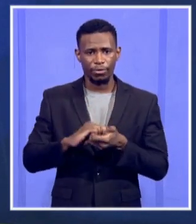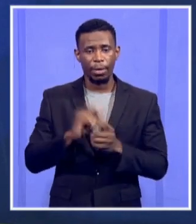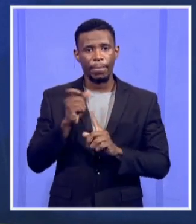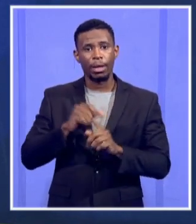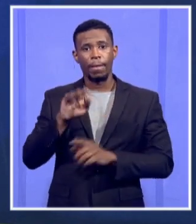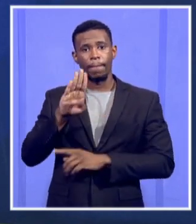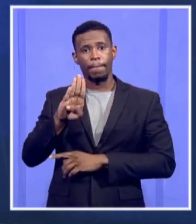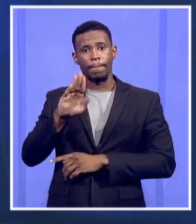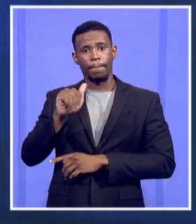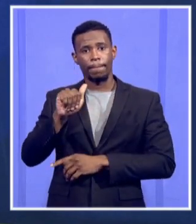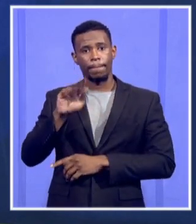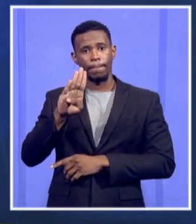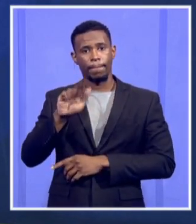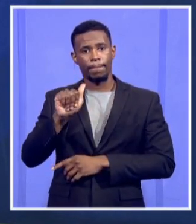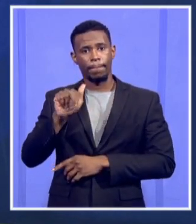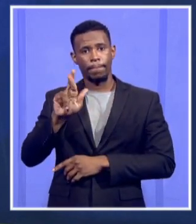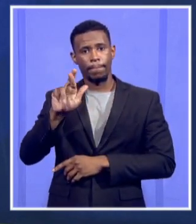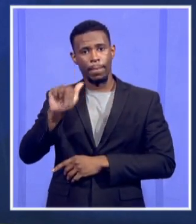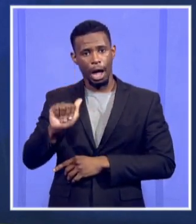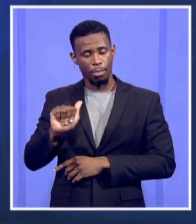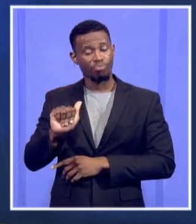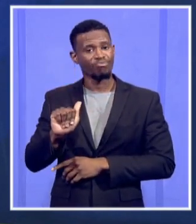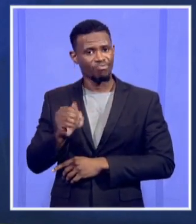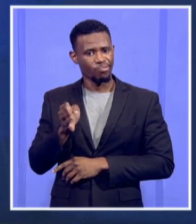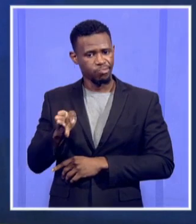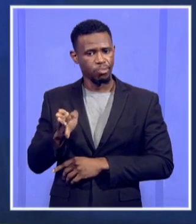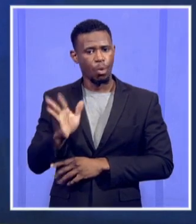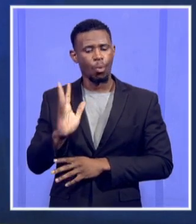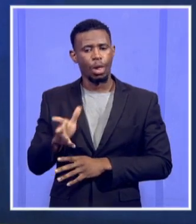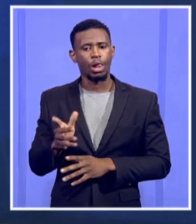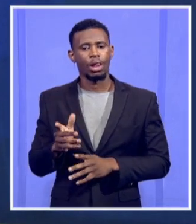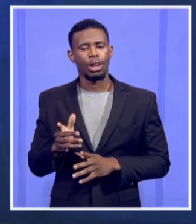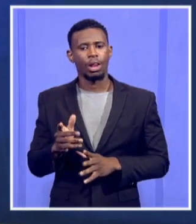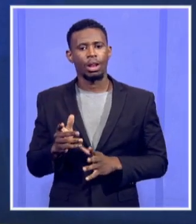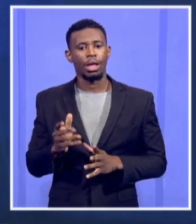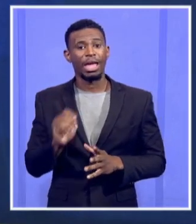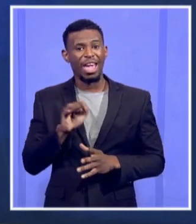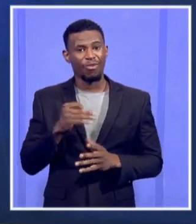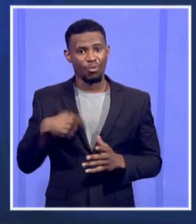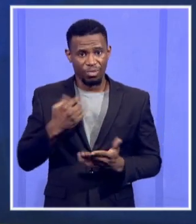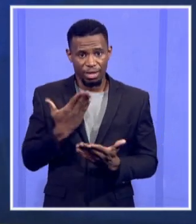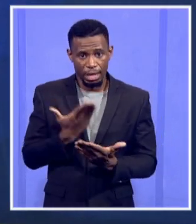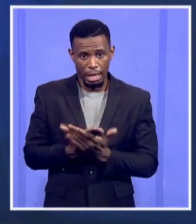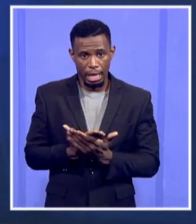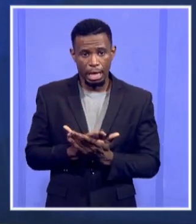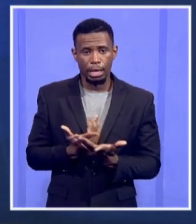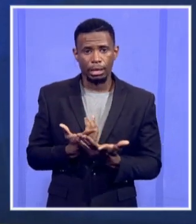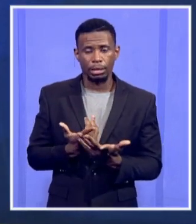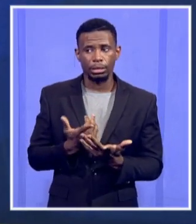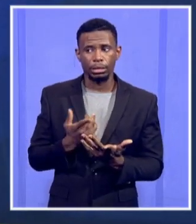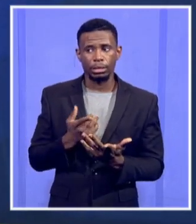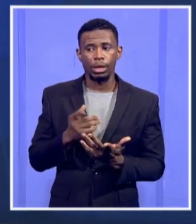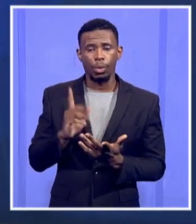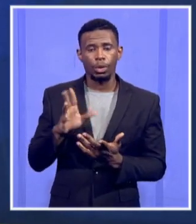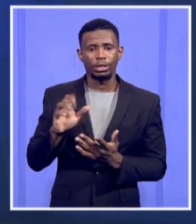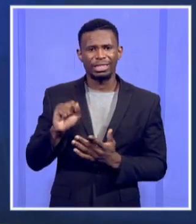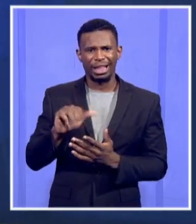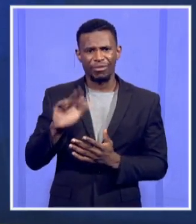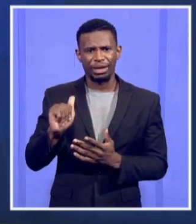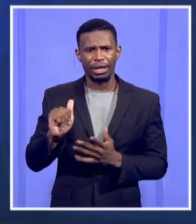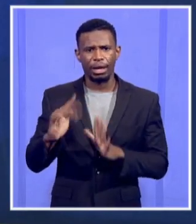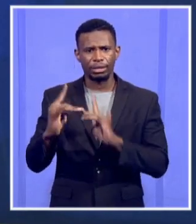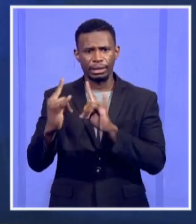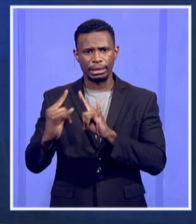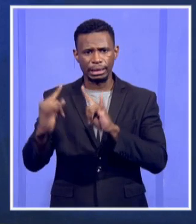Creecy, you heard, will be hosting, if we can, a South African section there where business is